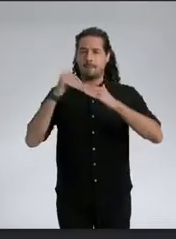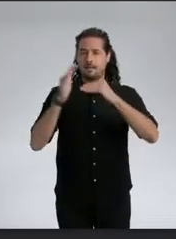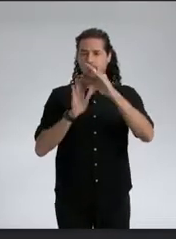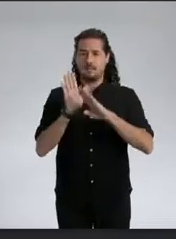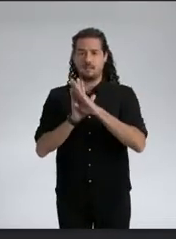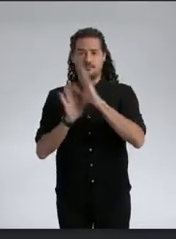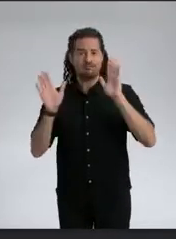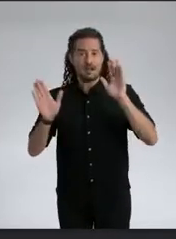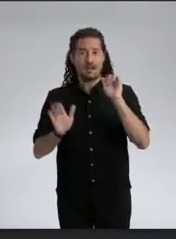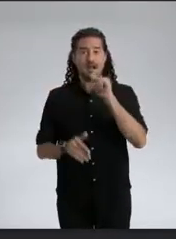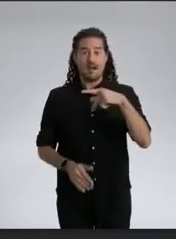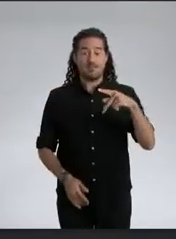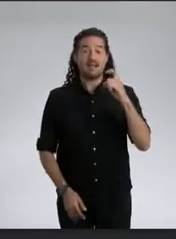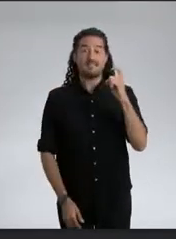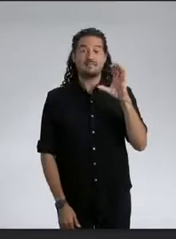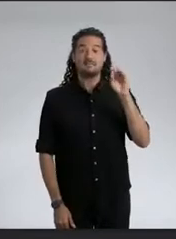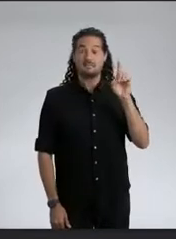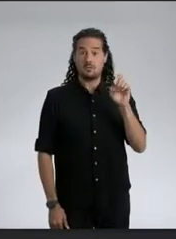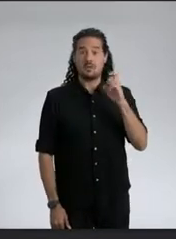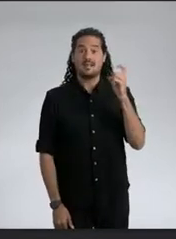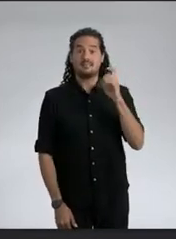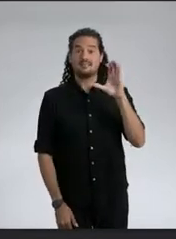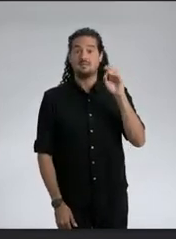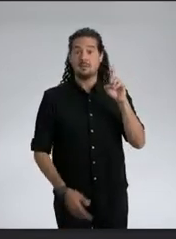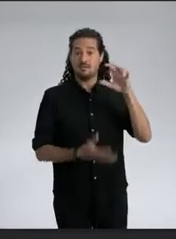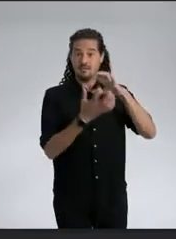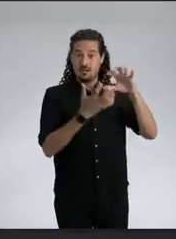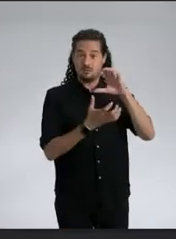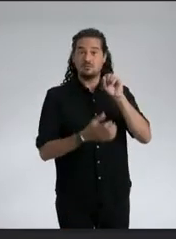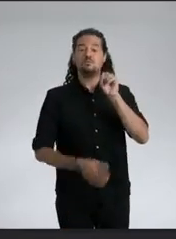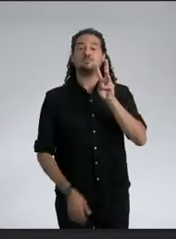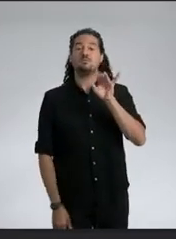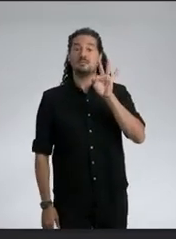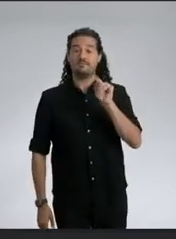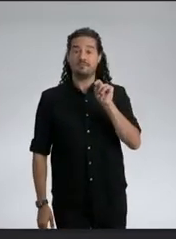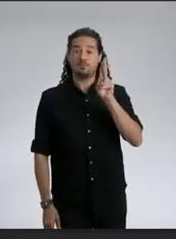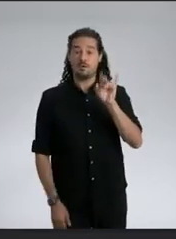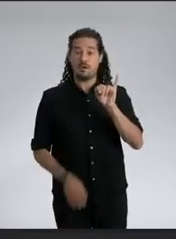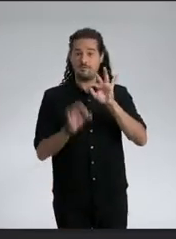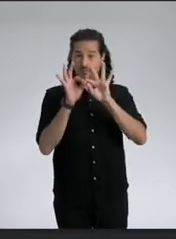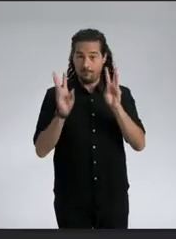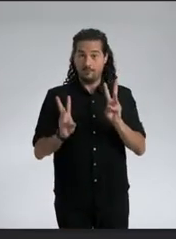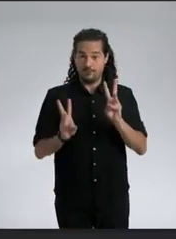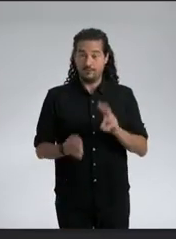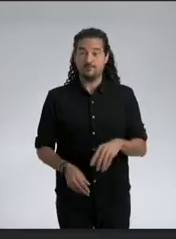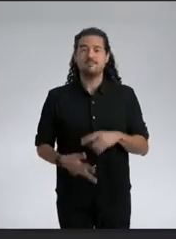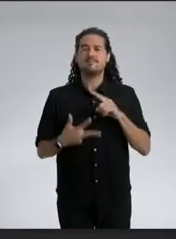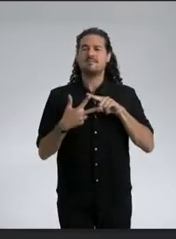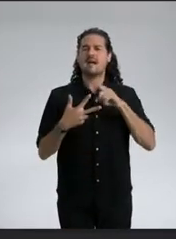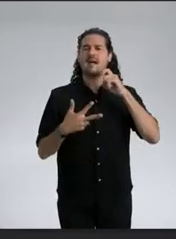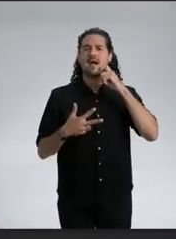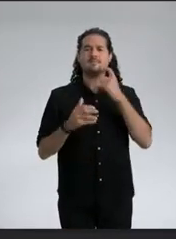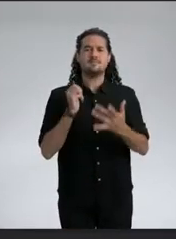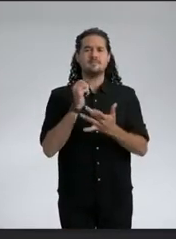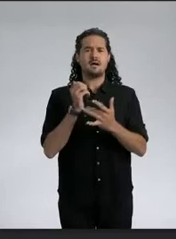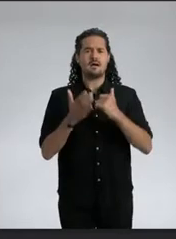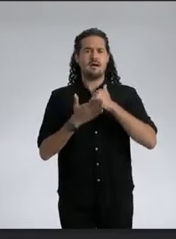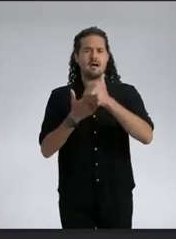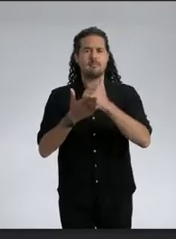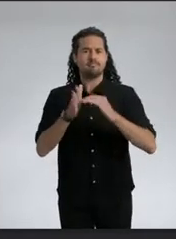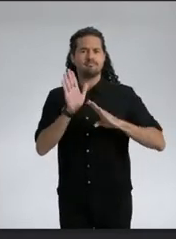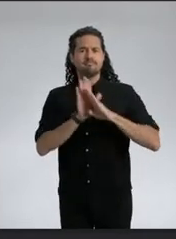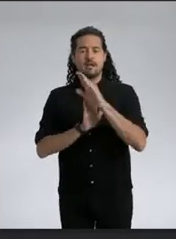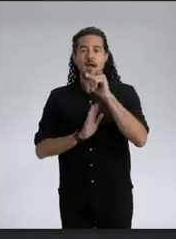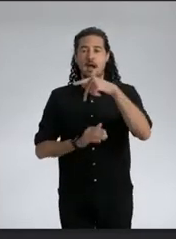Cloud, Swift, and our UI frameworks. Then, we'll look at how Apple technologies can help you build apps that make it possible,